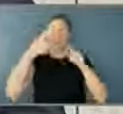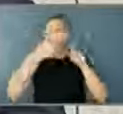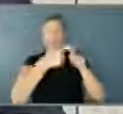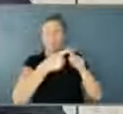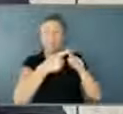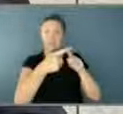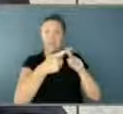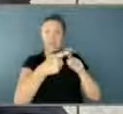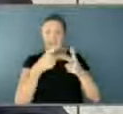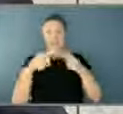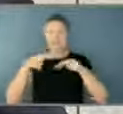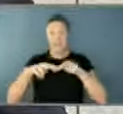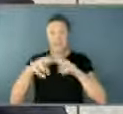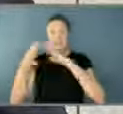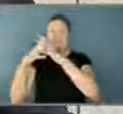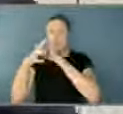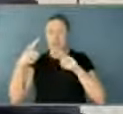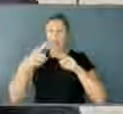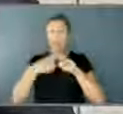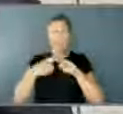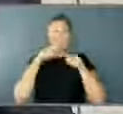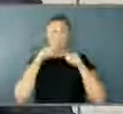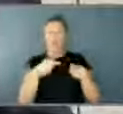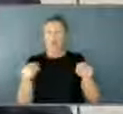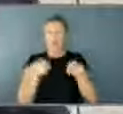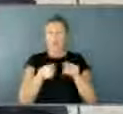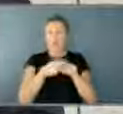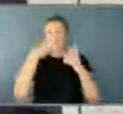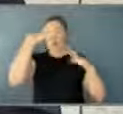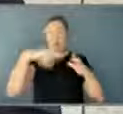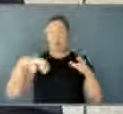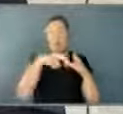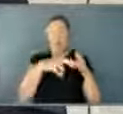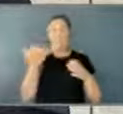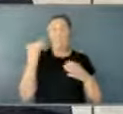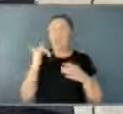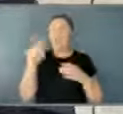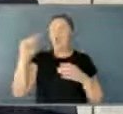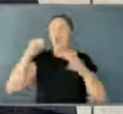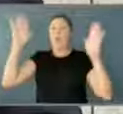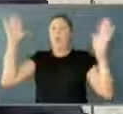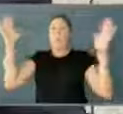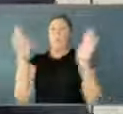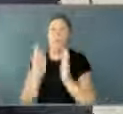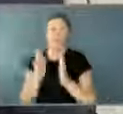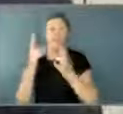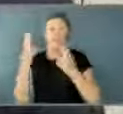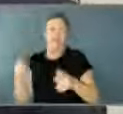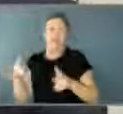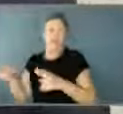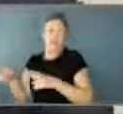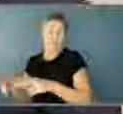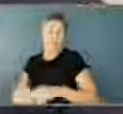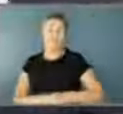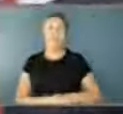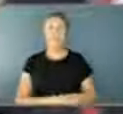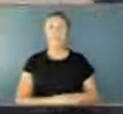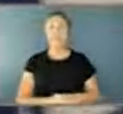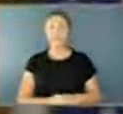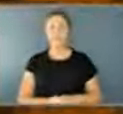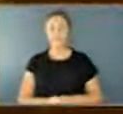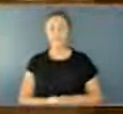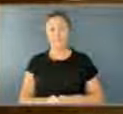they're looking at now. They'd be looking potentially at the sort of situation that we as a nation have achieved. But Greg? Greg, did you want to